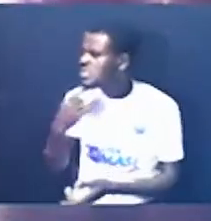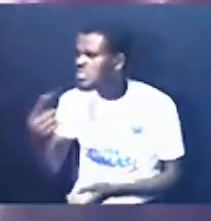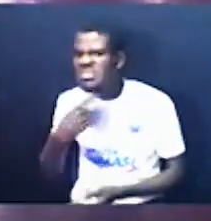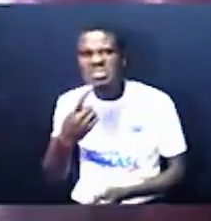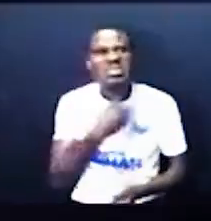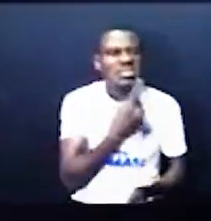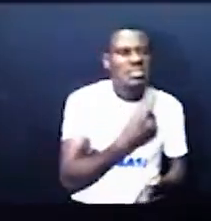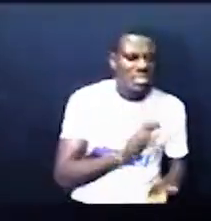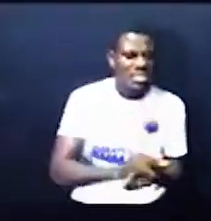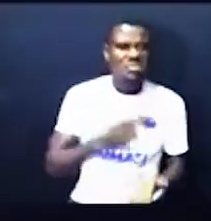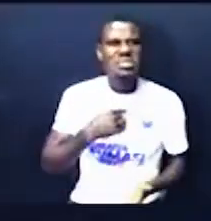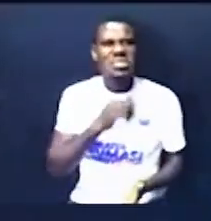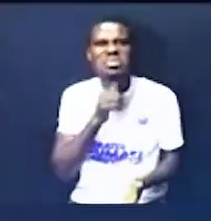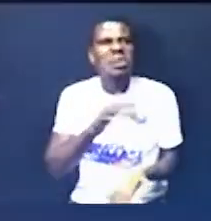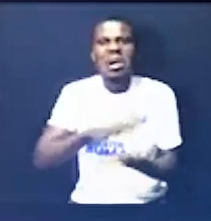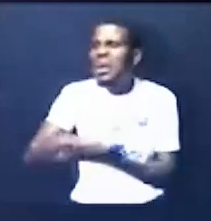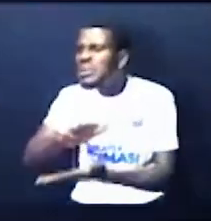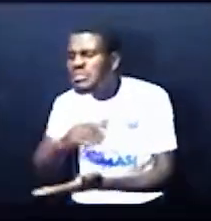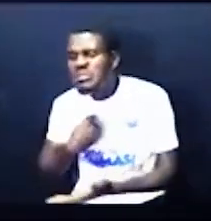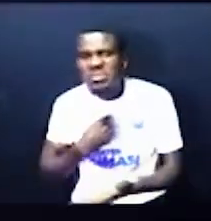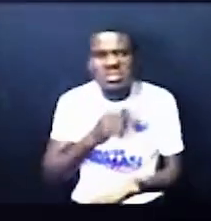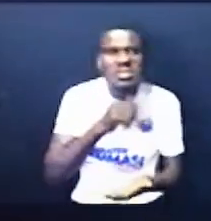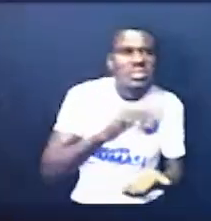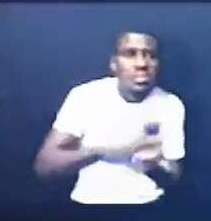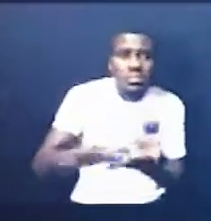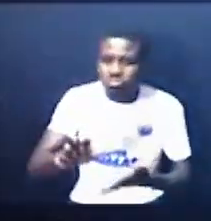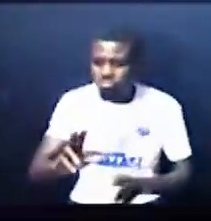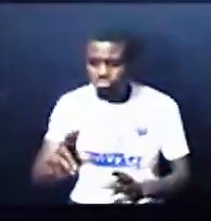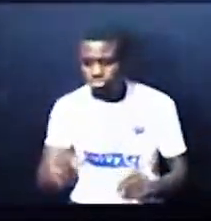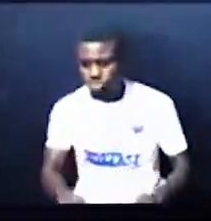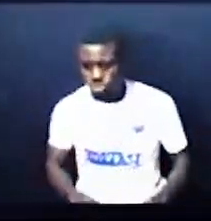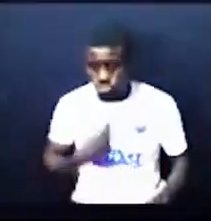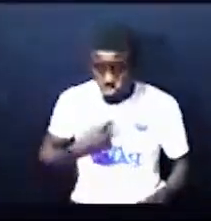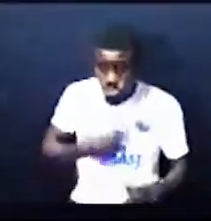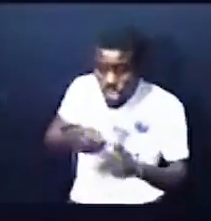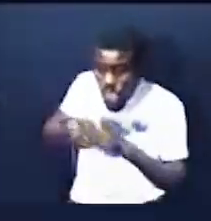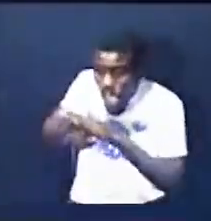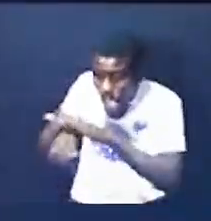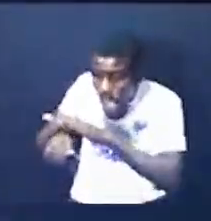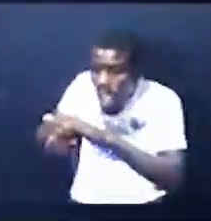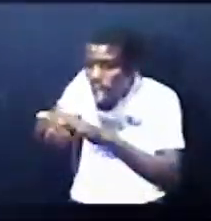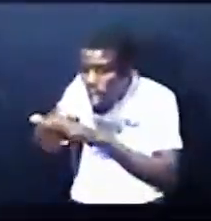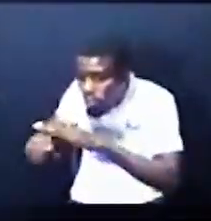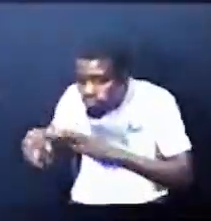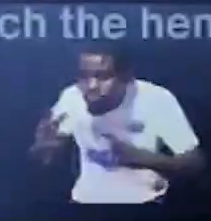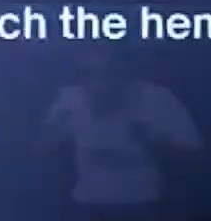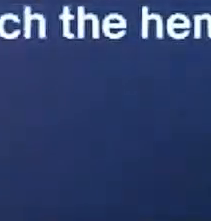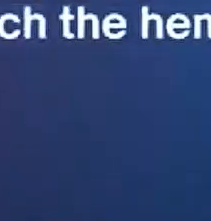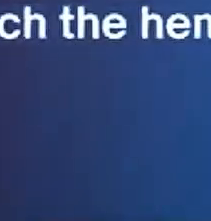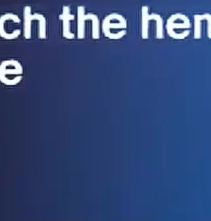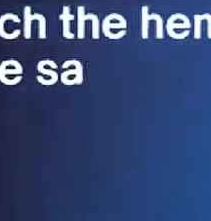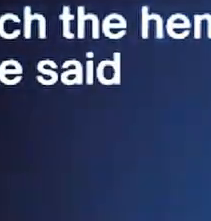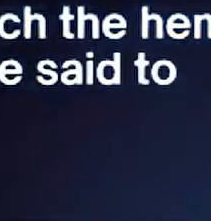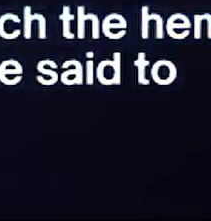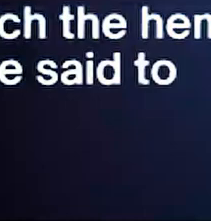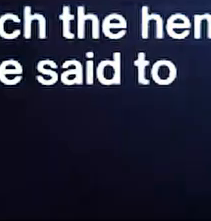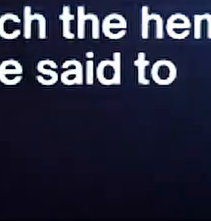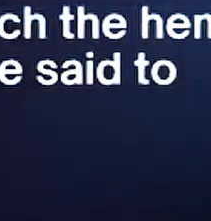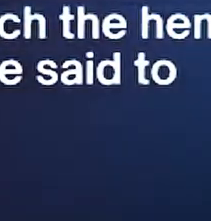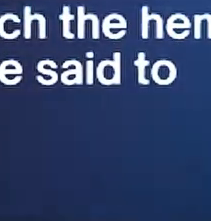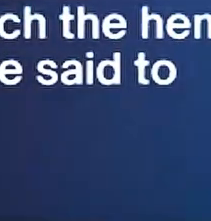tell anyone that I'm unclean. Men kan chire obi a se me ho nte. I will hide in the crowd. And I will